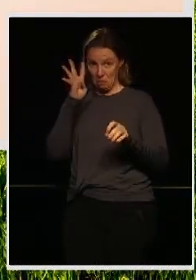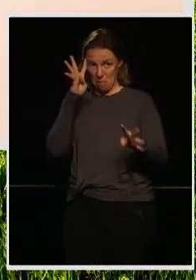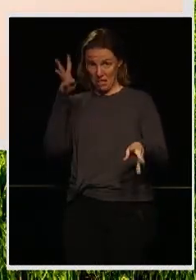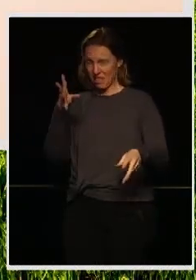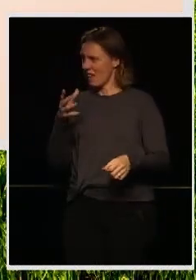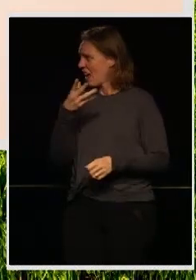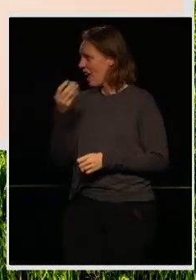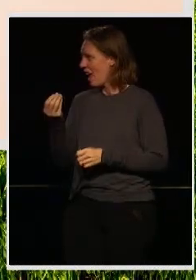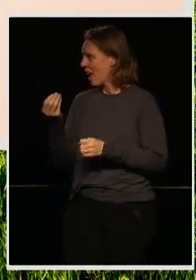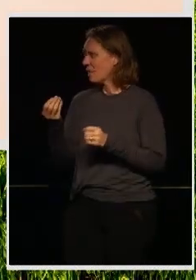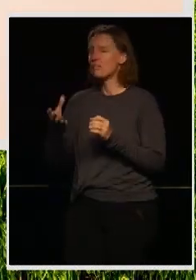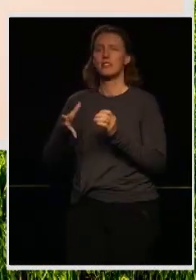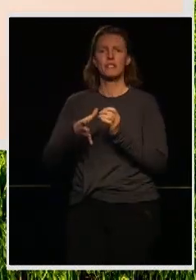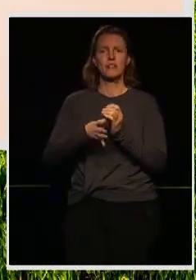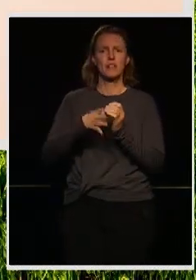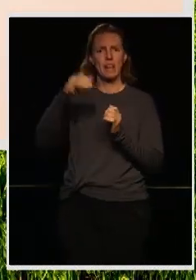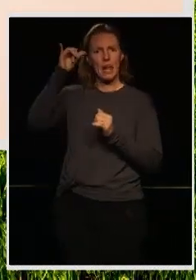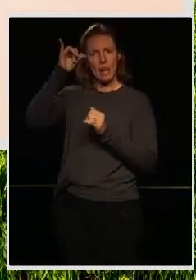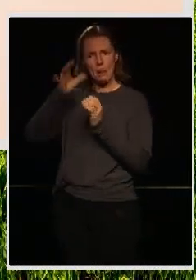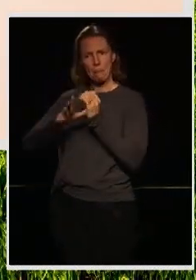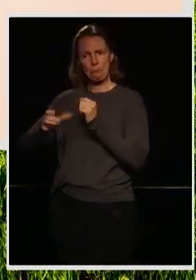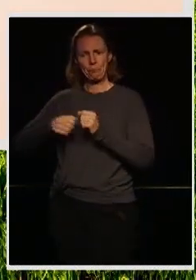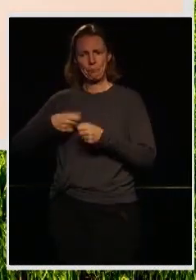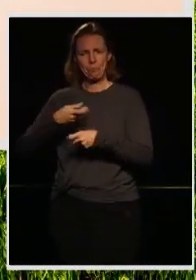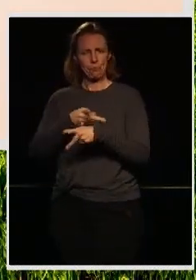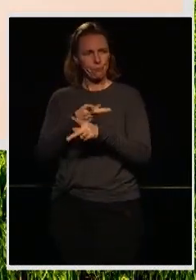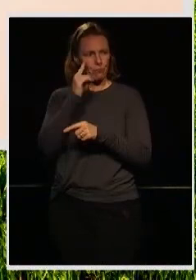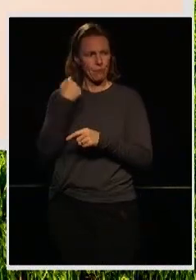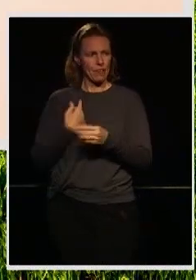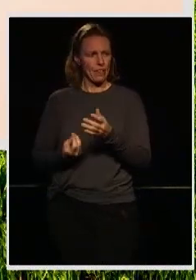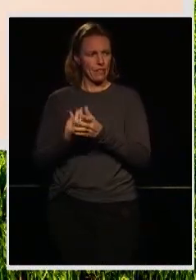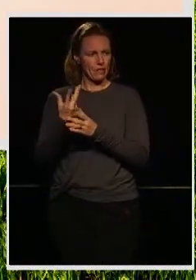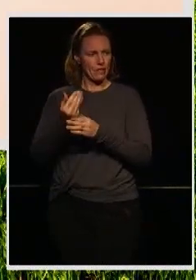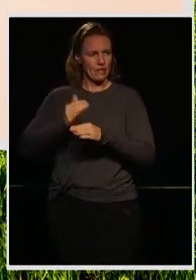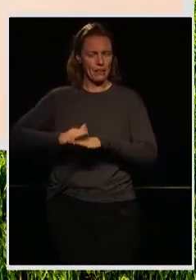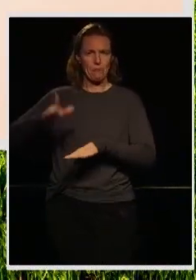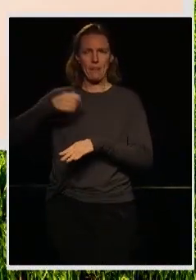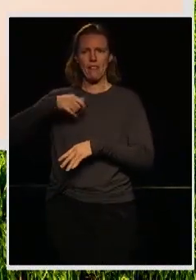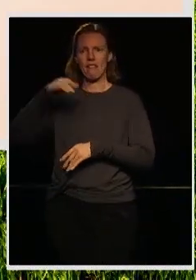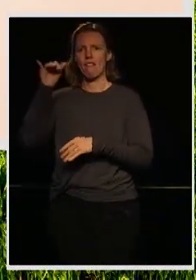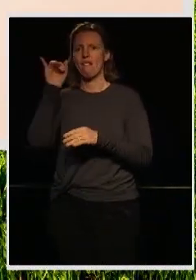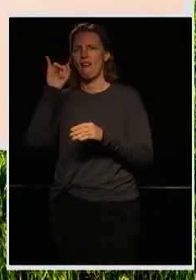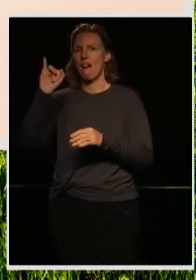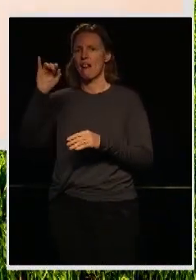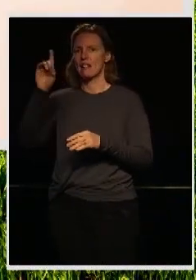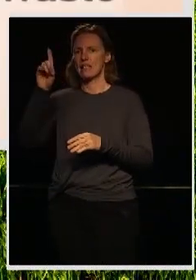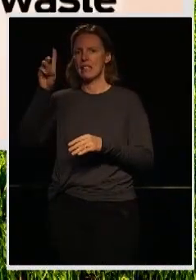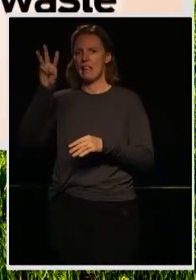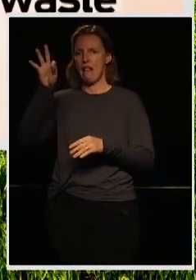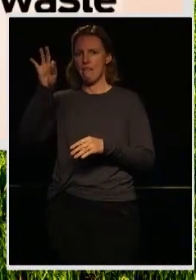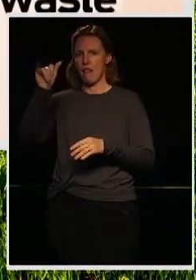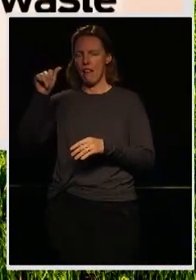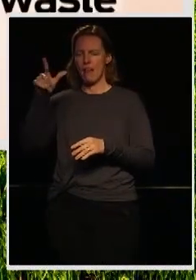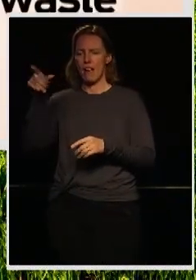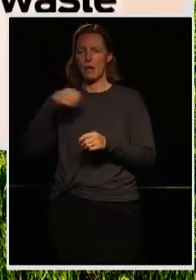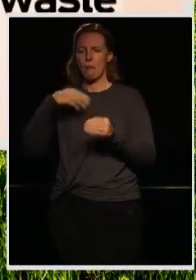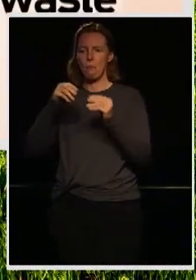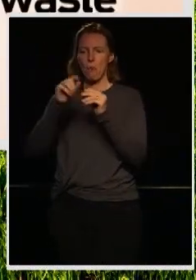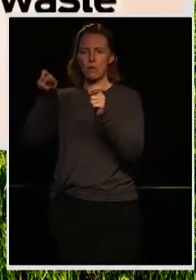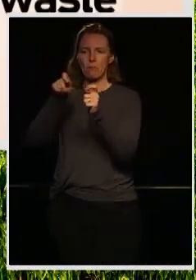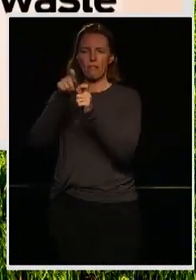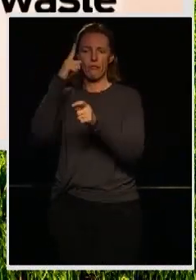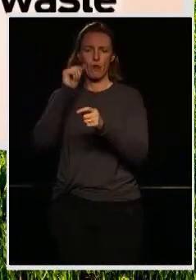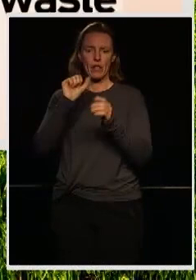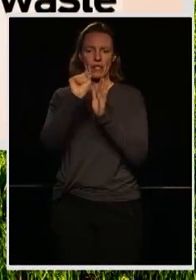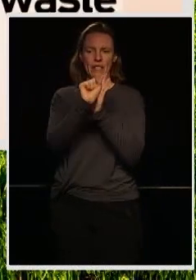And manure production is only on the rise, according to a report by the IDFA. And more specifically, for the state of